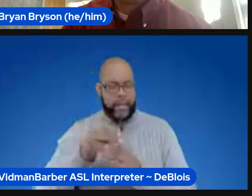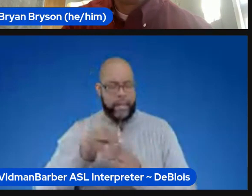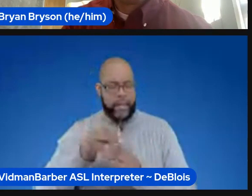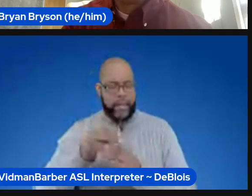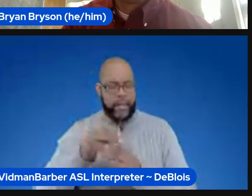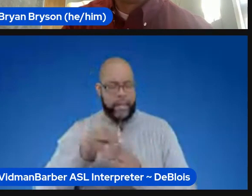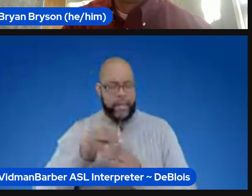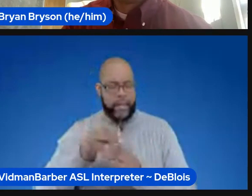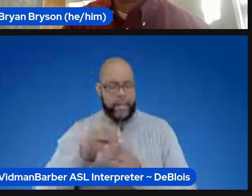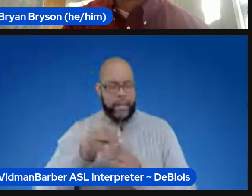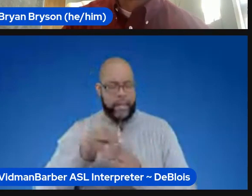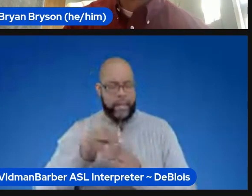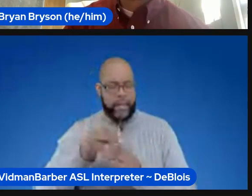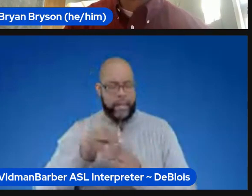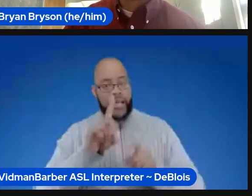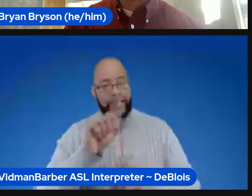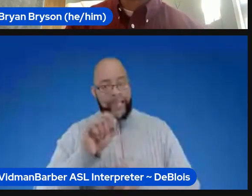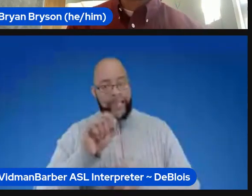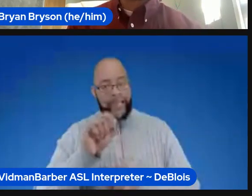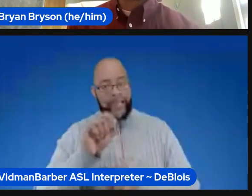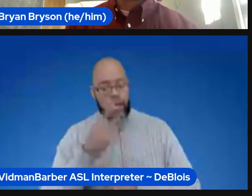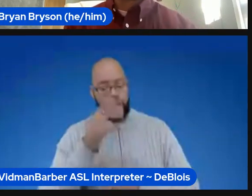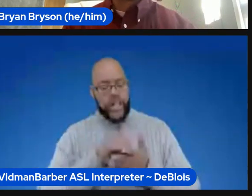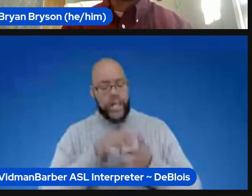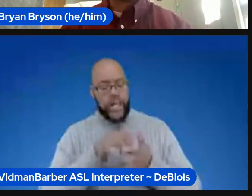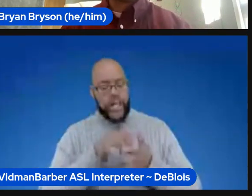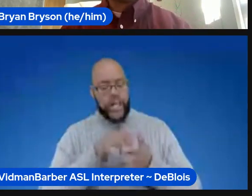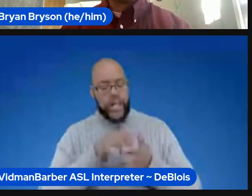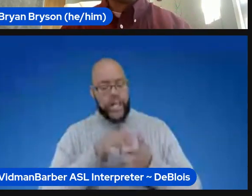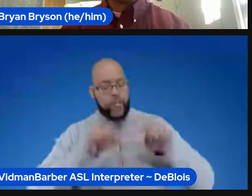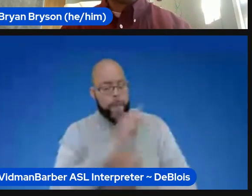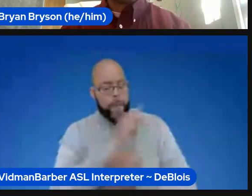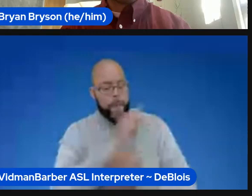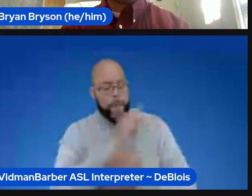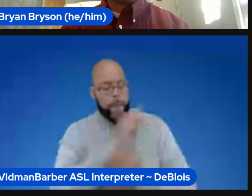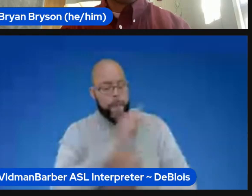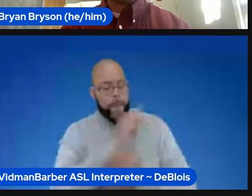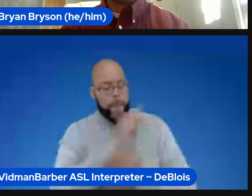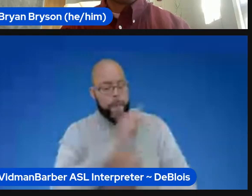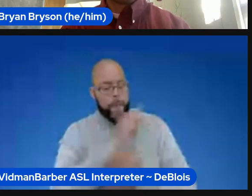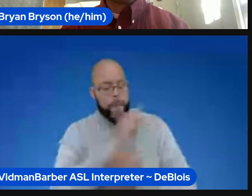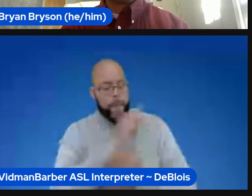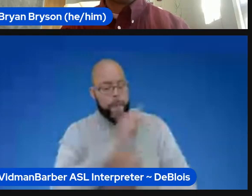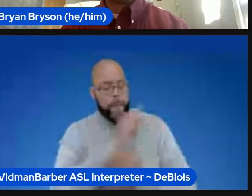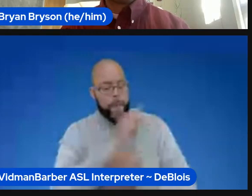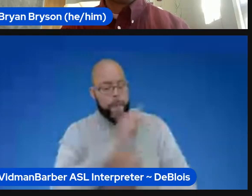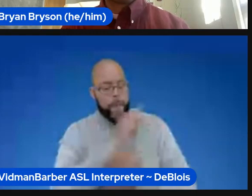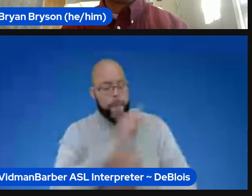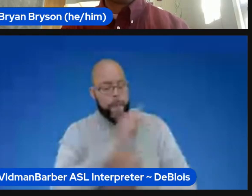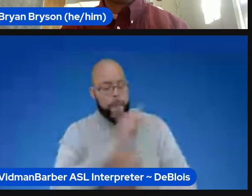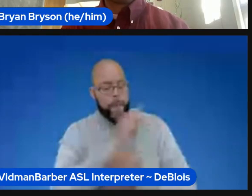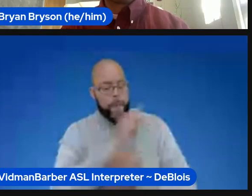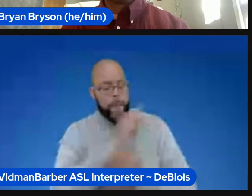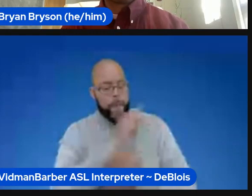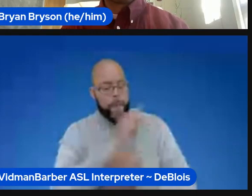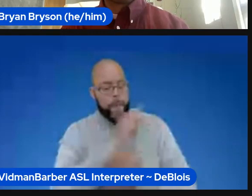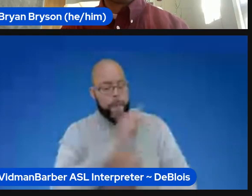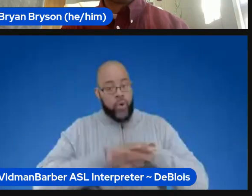data and identify a subgroup of patients, that different subgroups of patients based on their